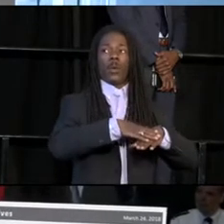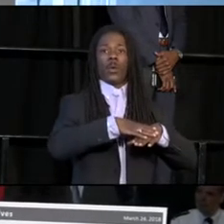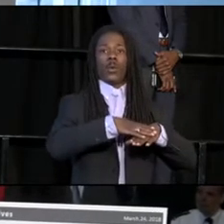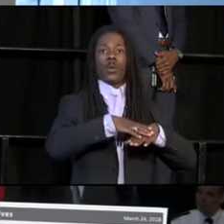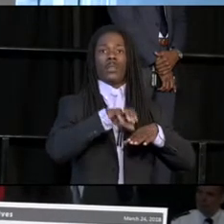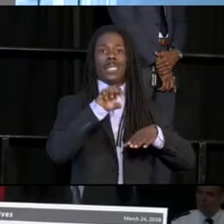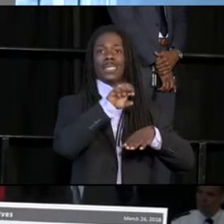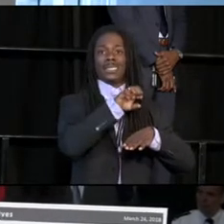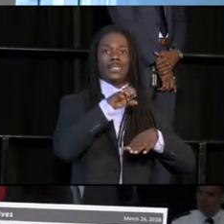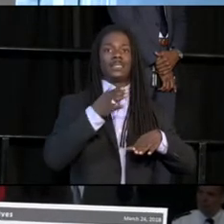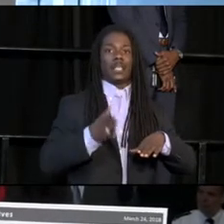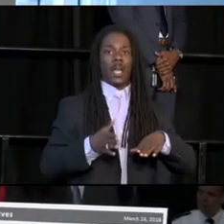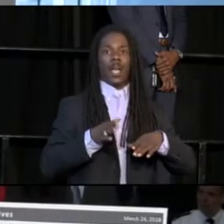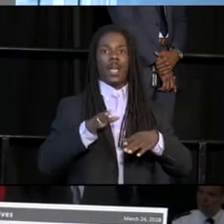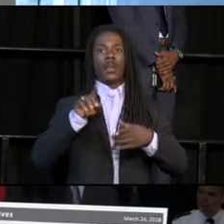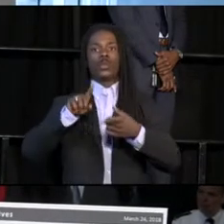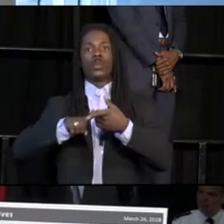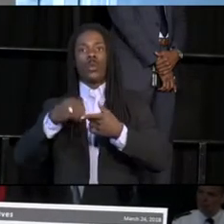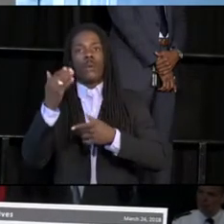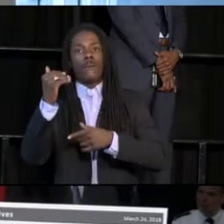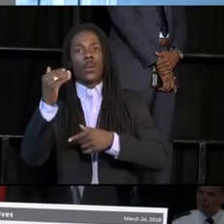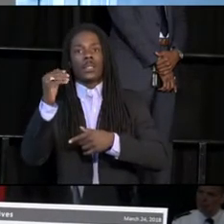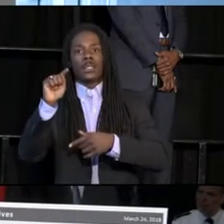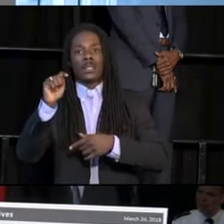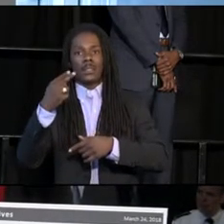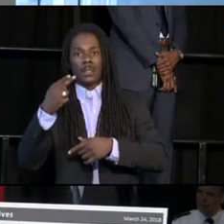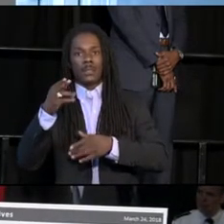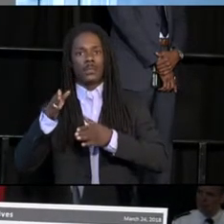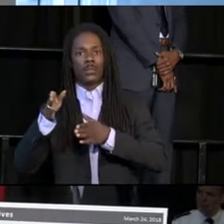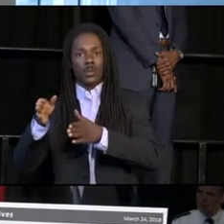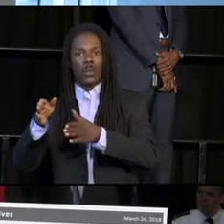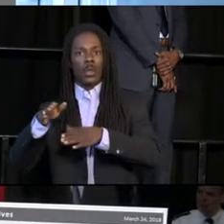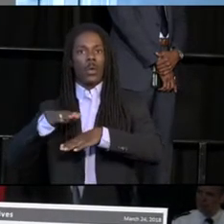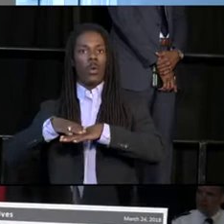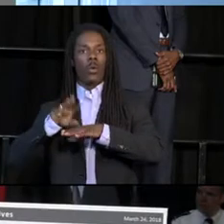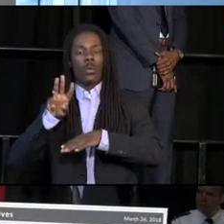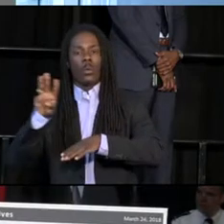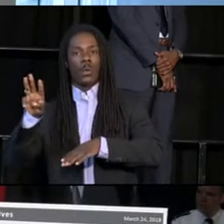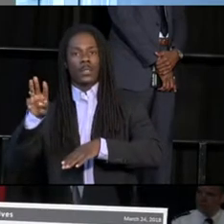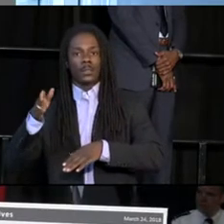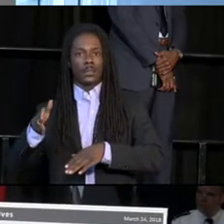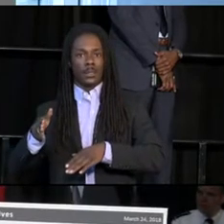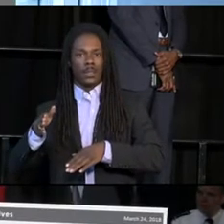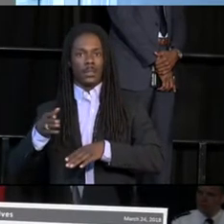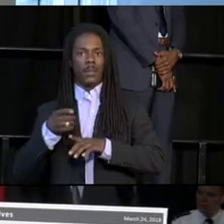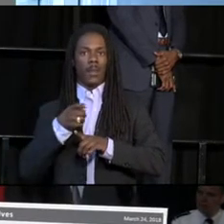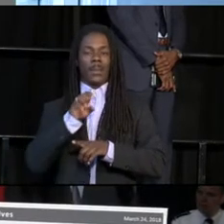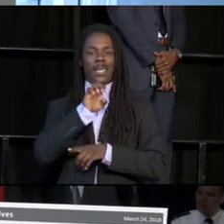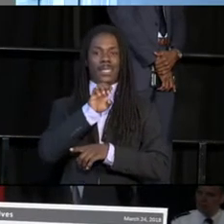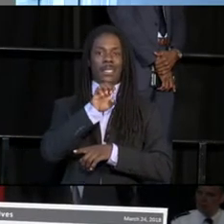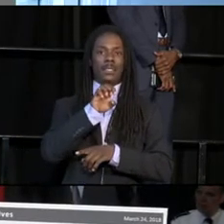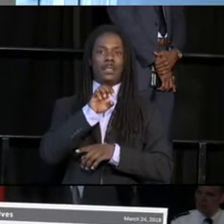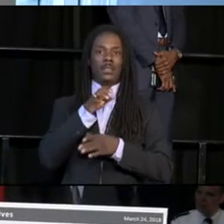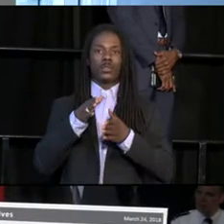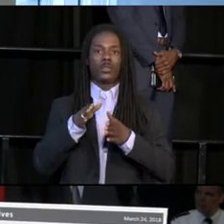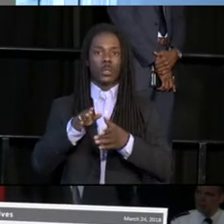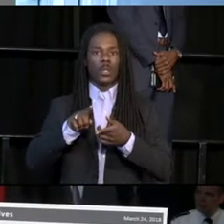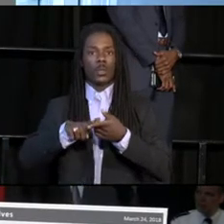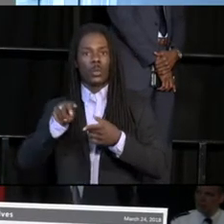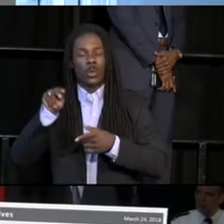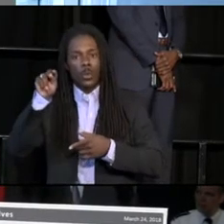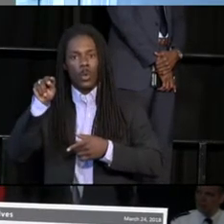the east side to 14th Street on the west side, from E Street to the north